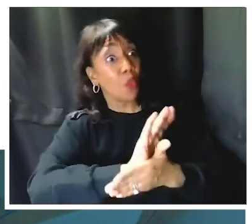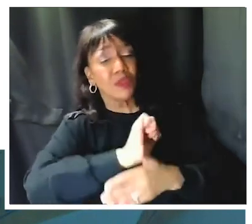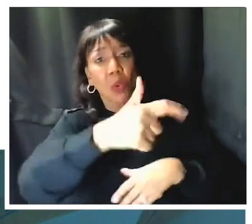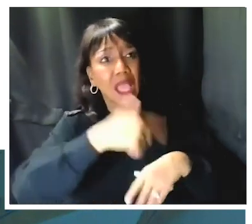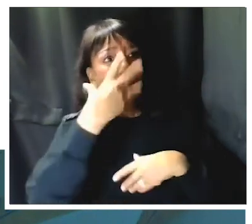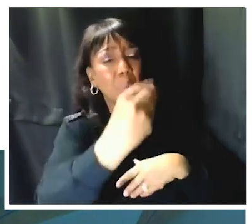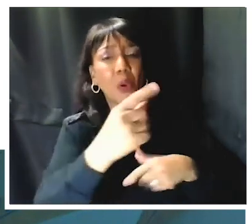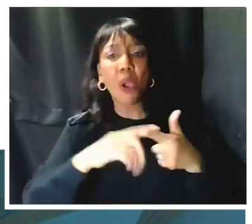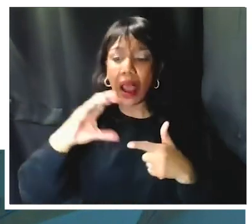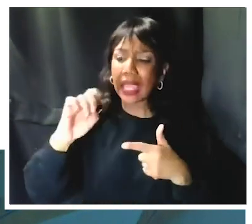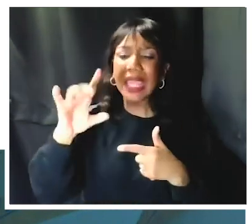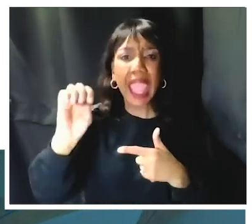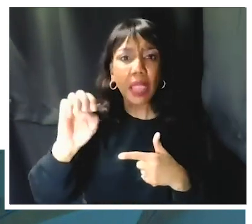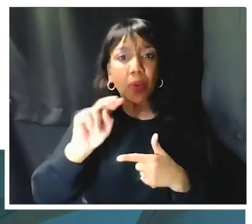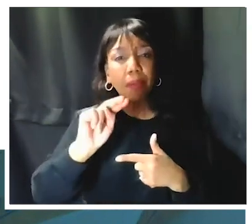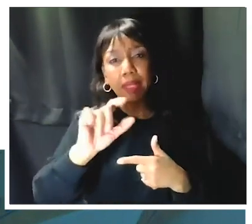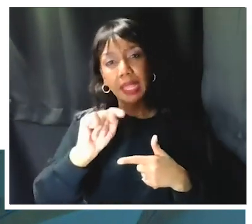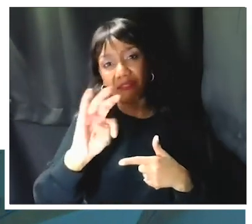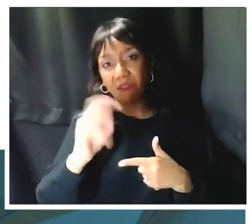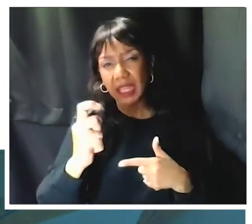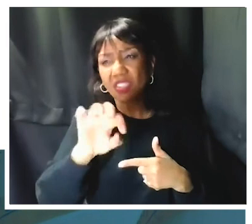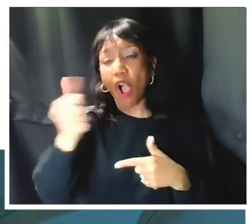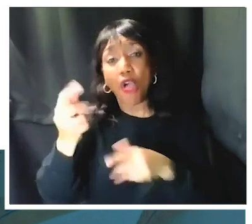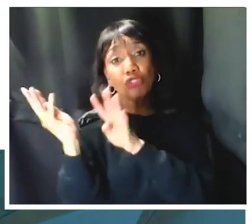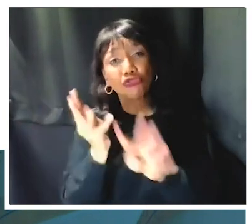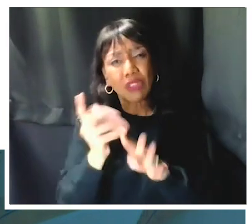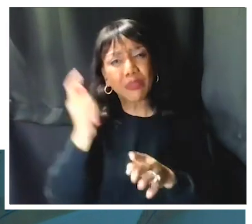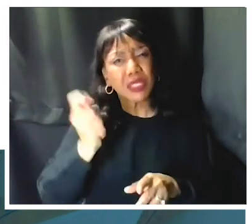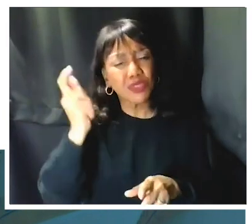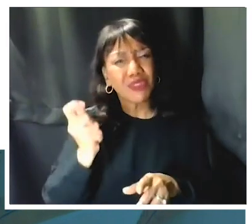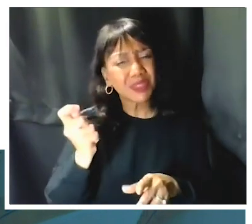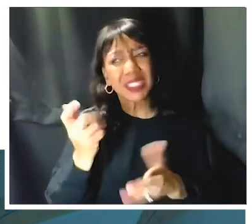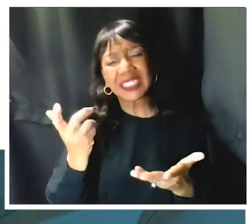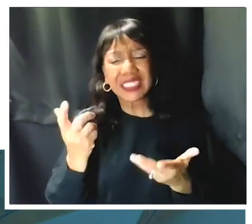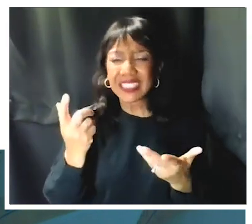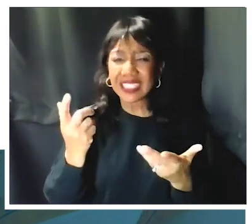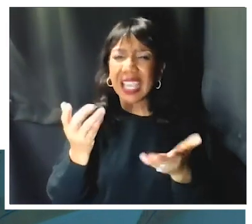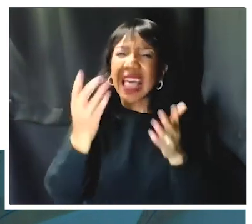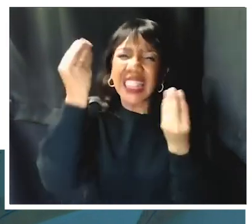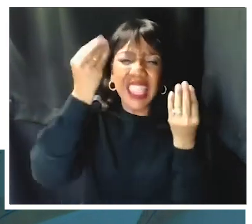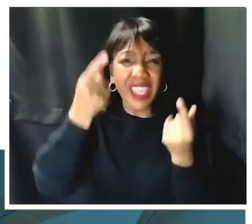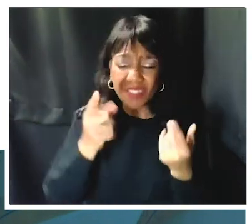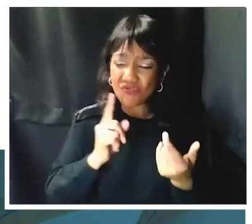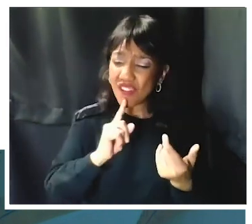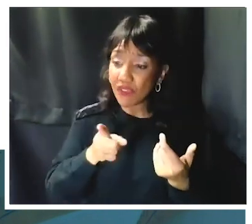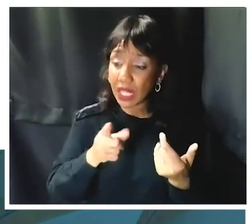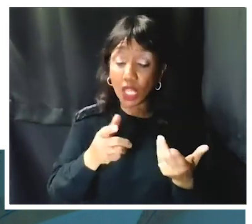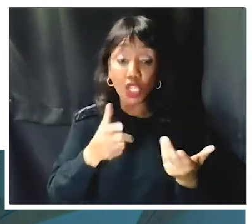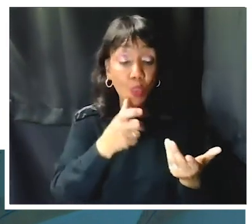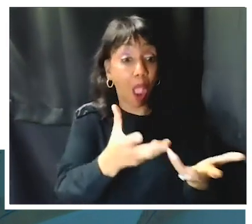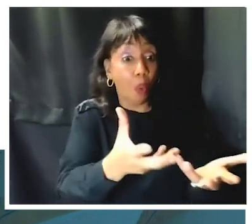streaming subscriptions. Ask yourself, do I want it or do I need it? If the answer is that you want